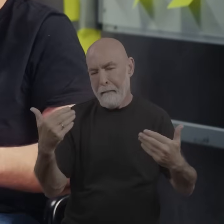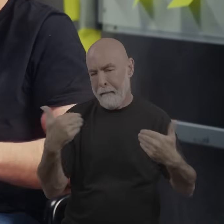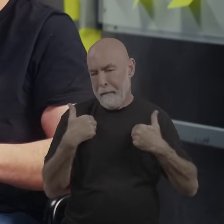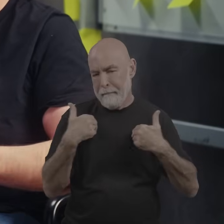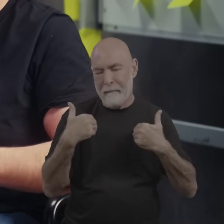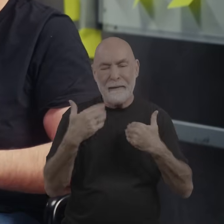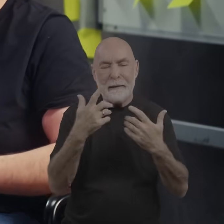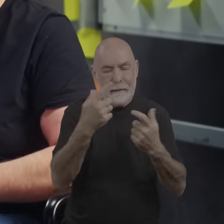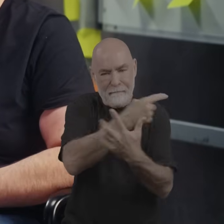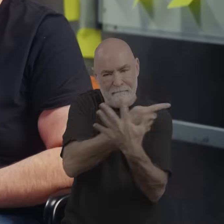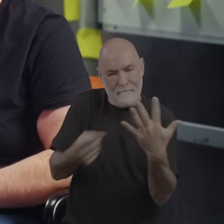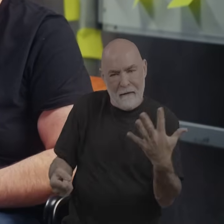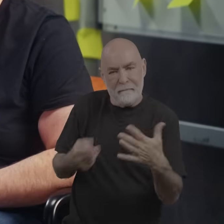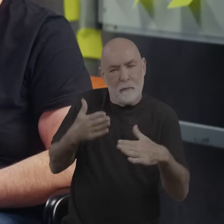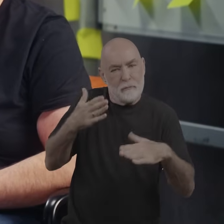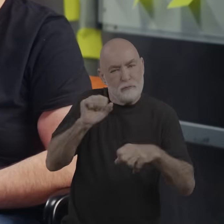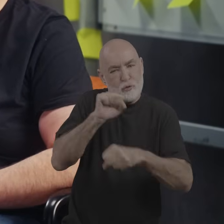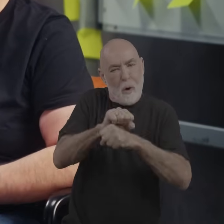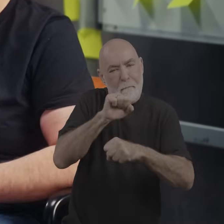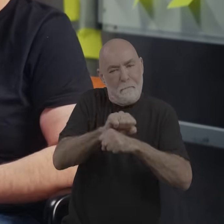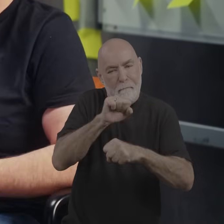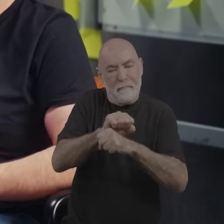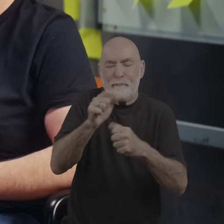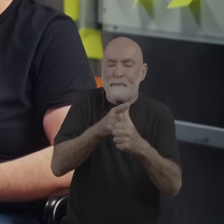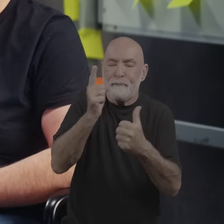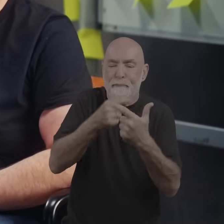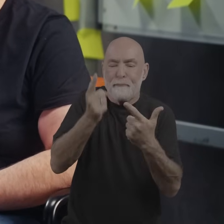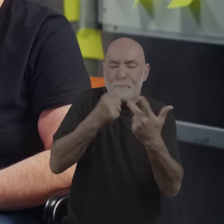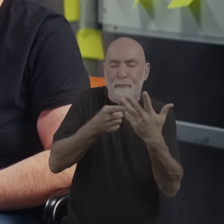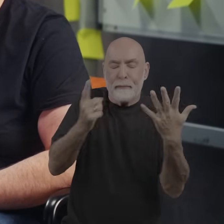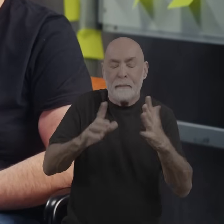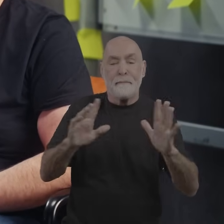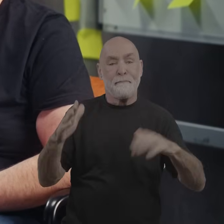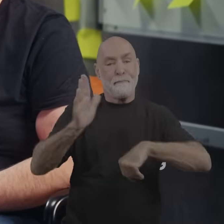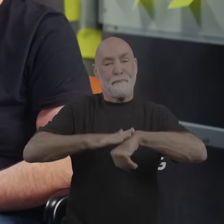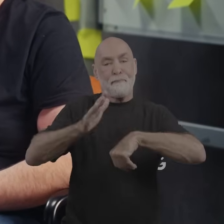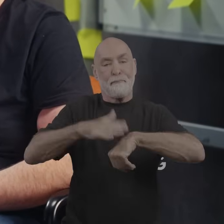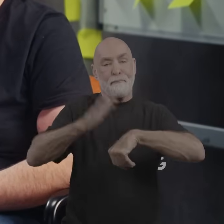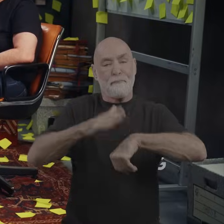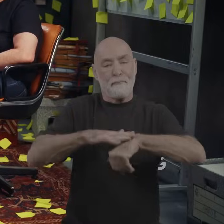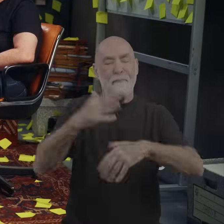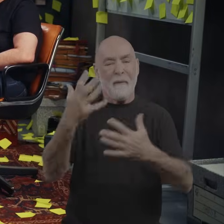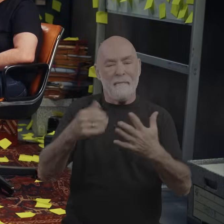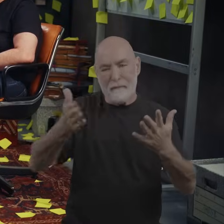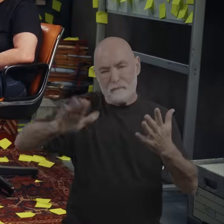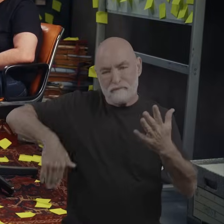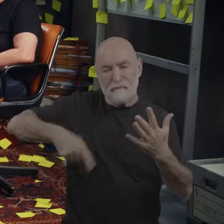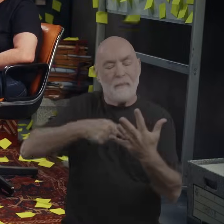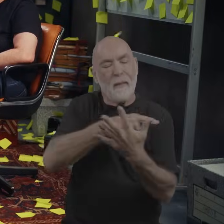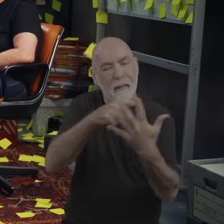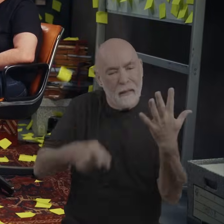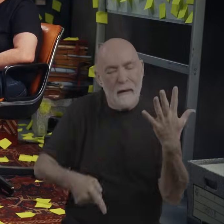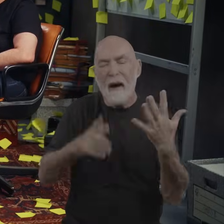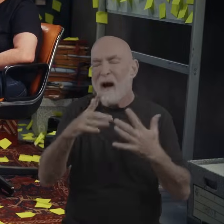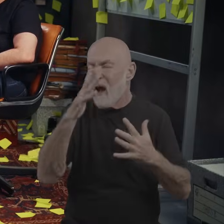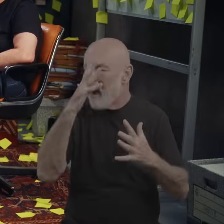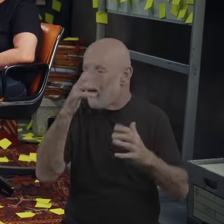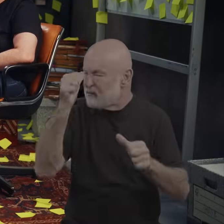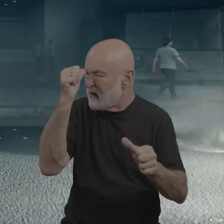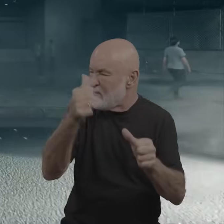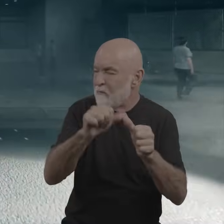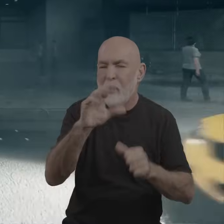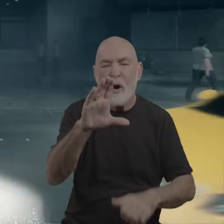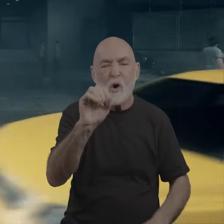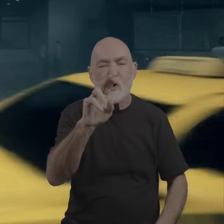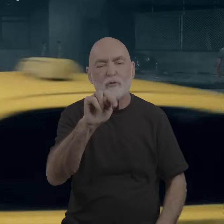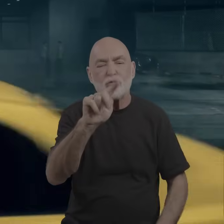a little bit of all of the 5 jobs in the game, which are kind of different crises that you have to deal with. But yeah, so we're getting close now. I remember when Control